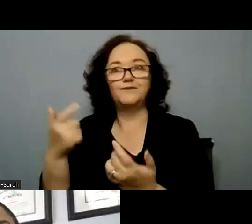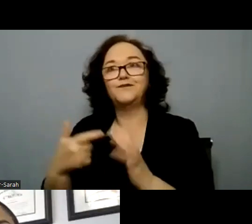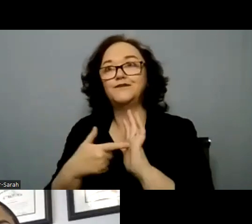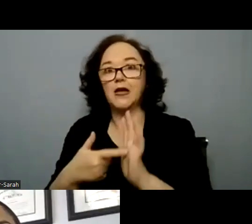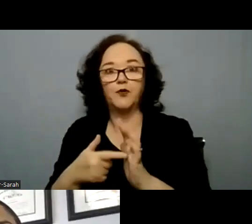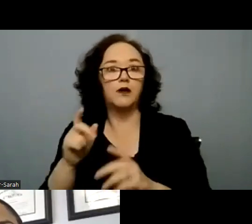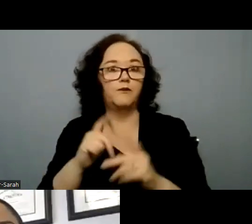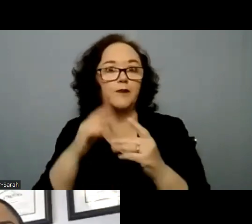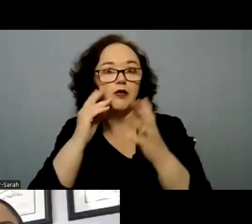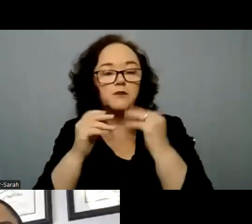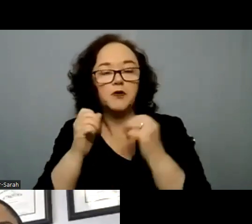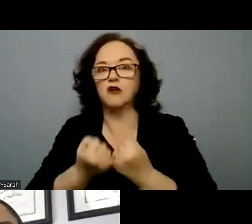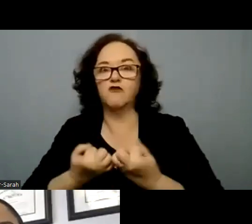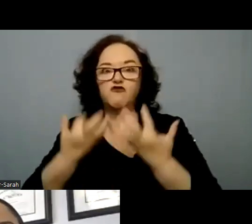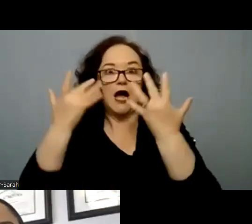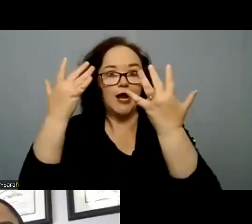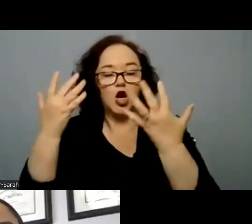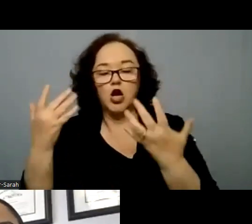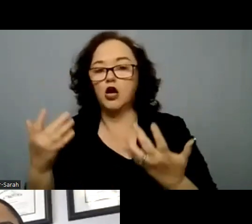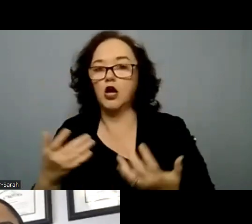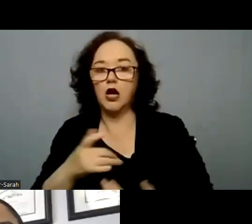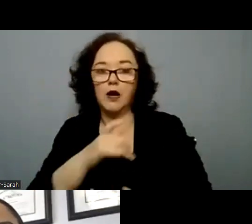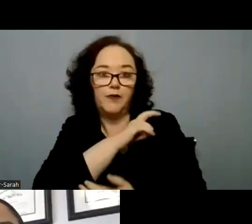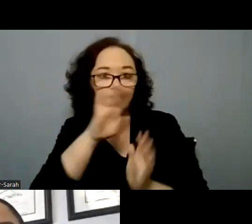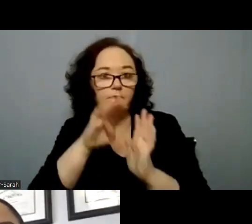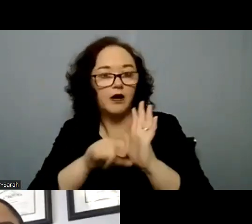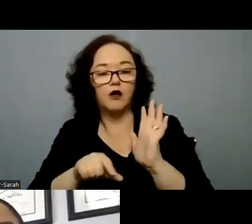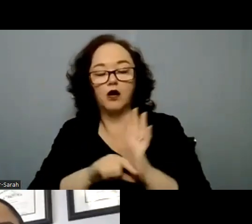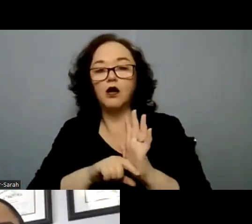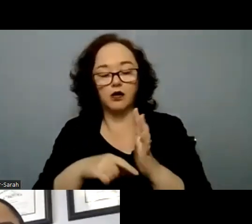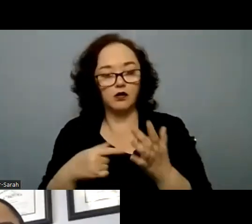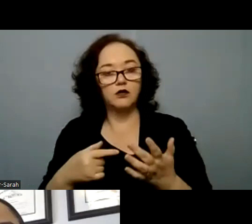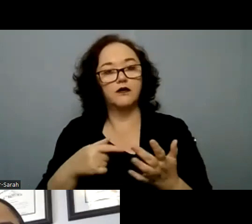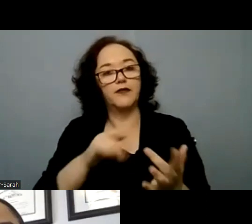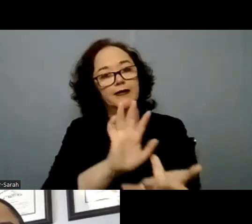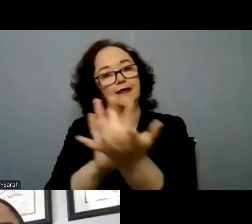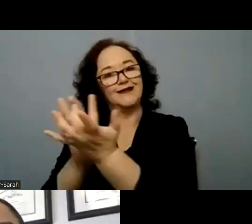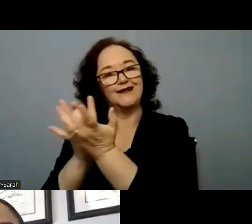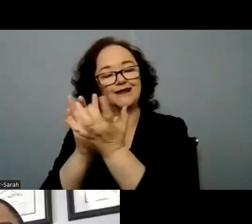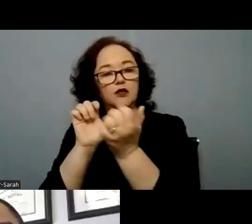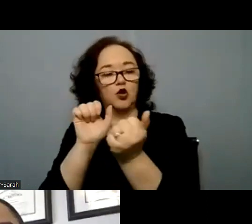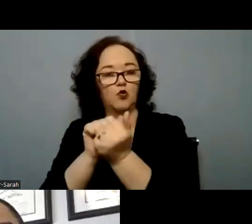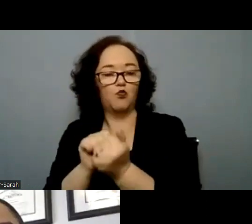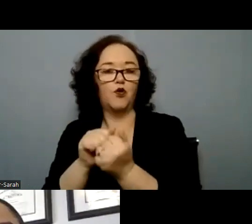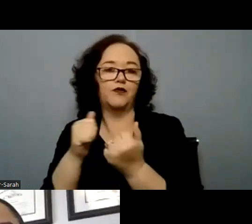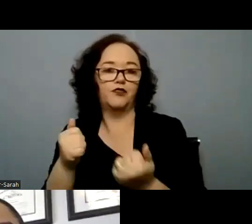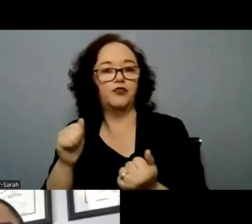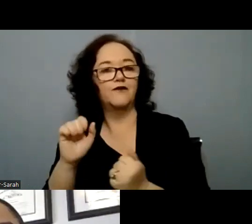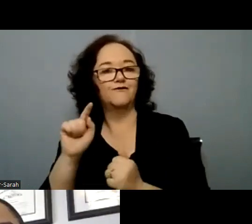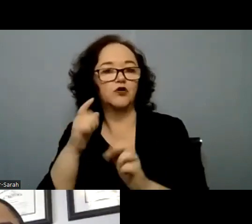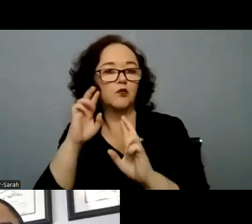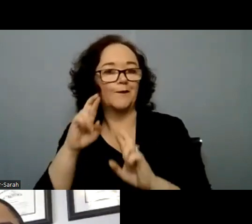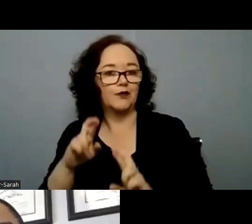as well as police backgrounds that really go out and connect with our first responders. I highlight that because of